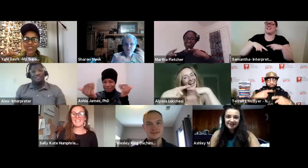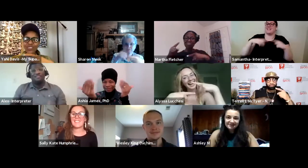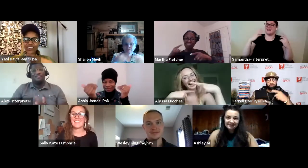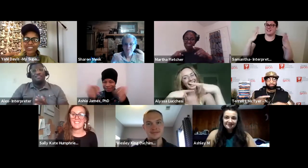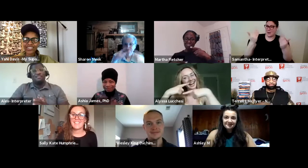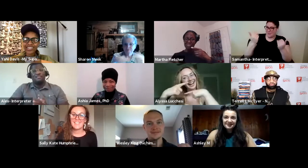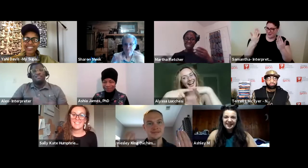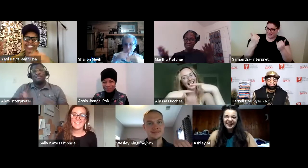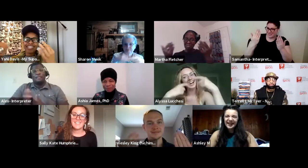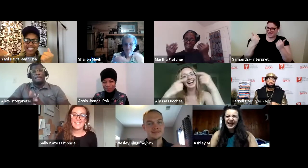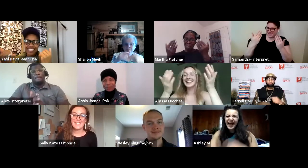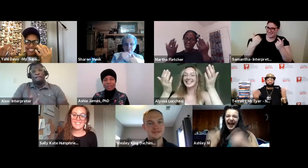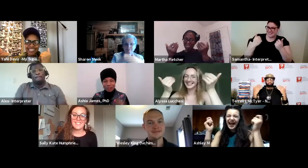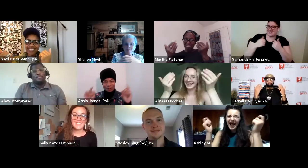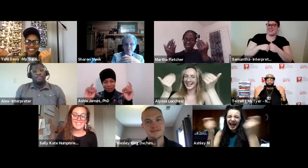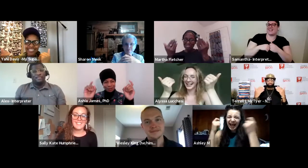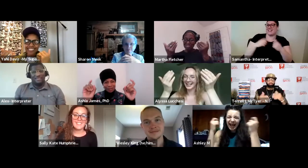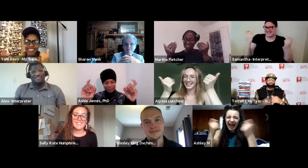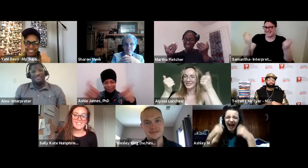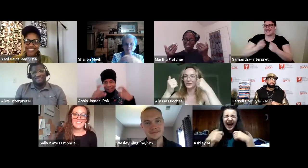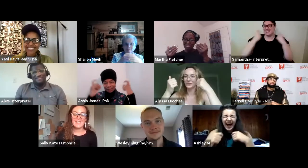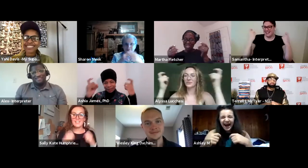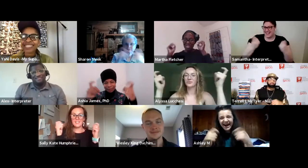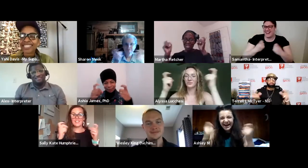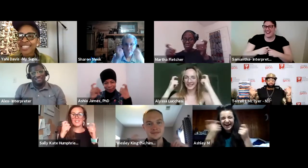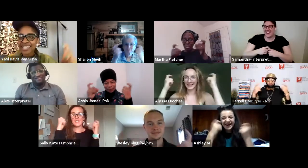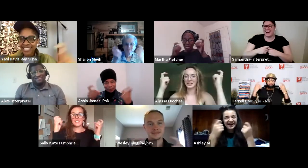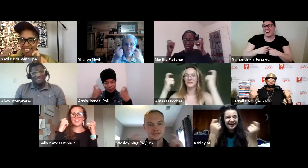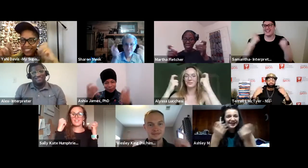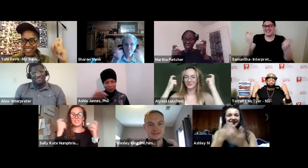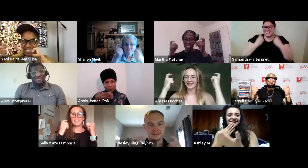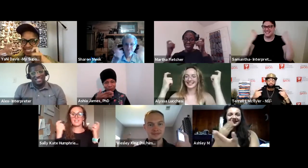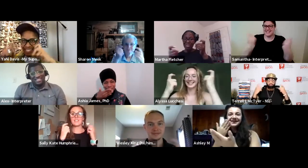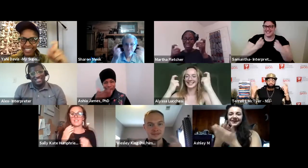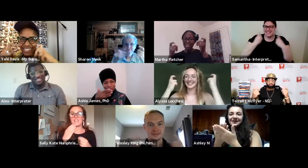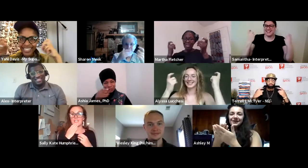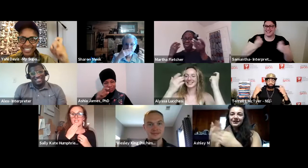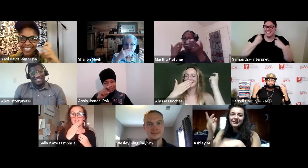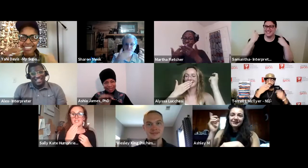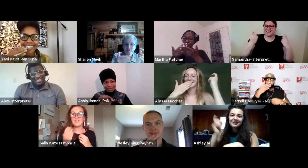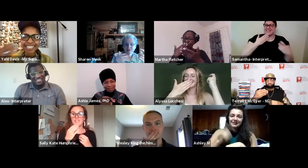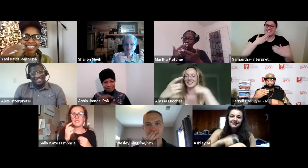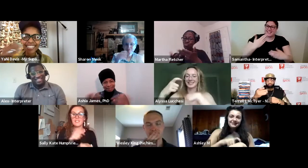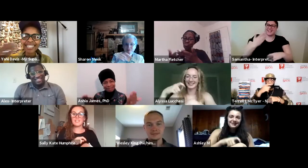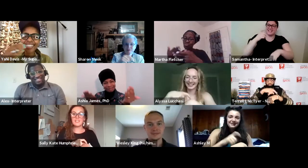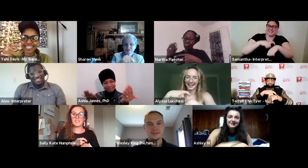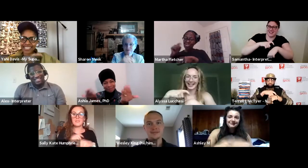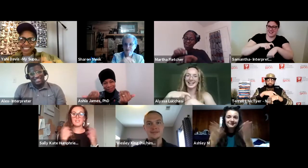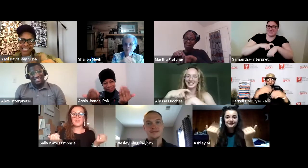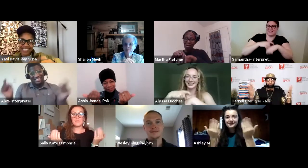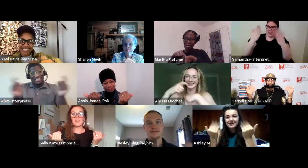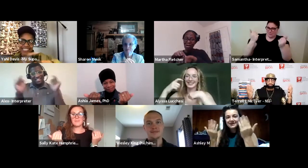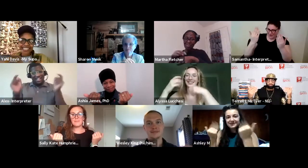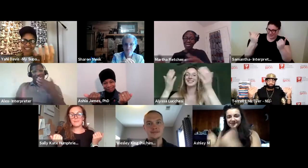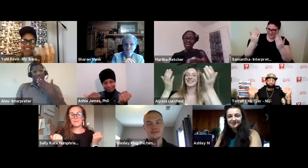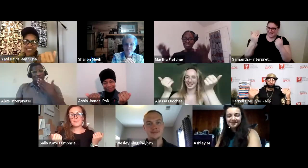Ooh. Come on. So the Good first time. one is celebrate Celebrate. good times. Come